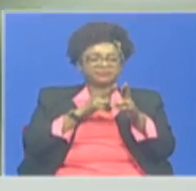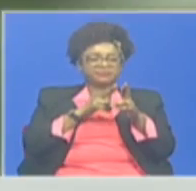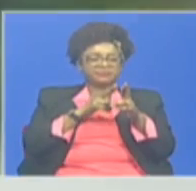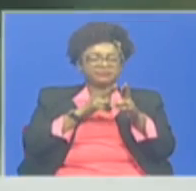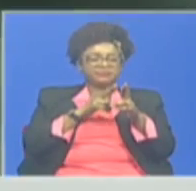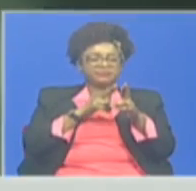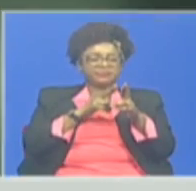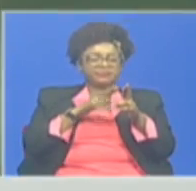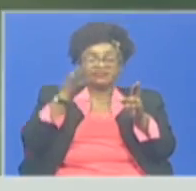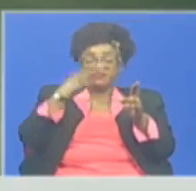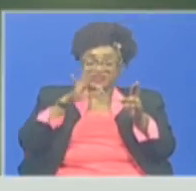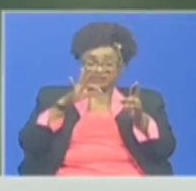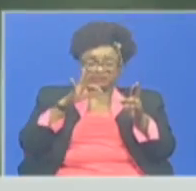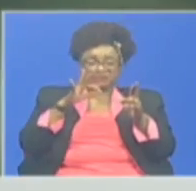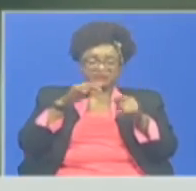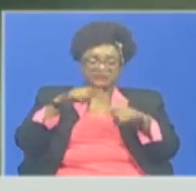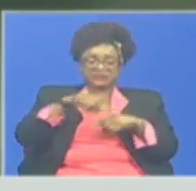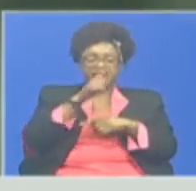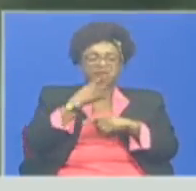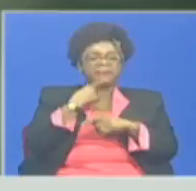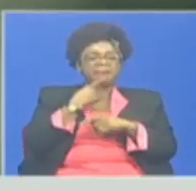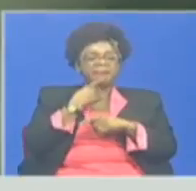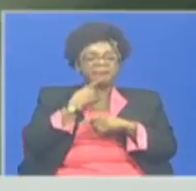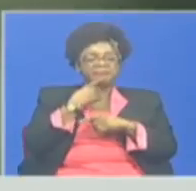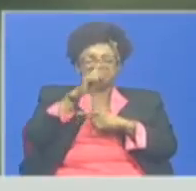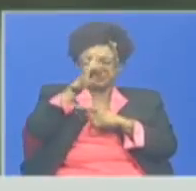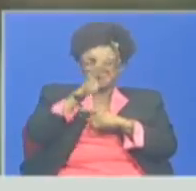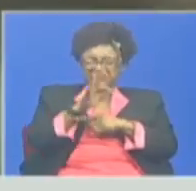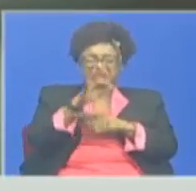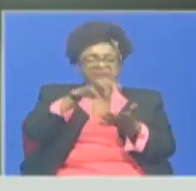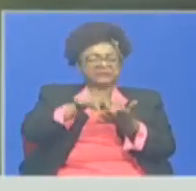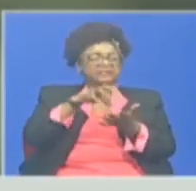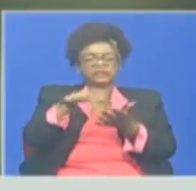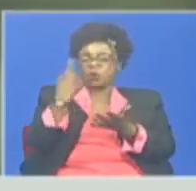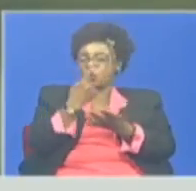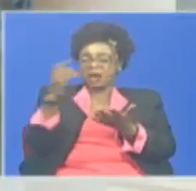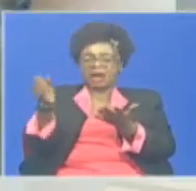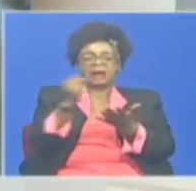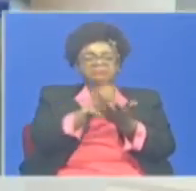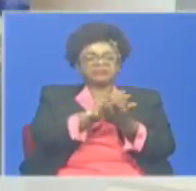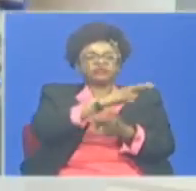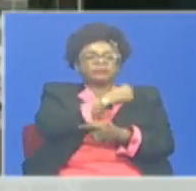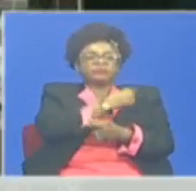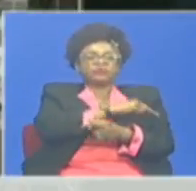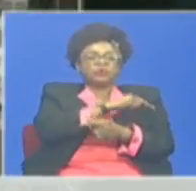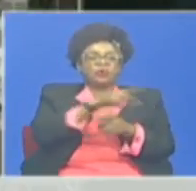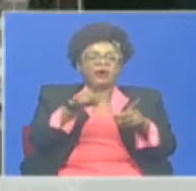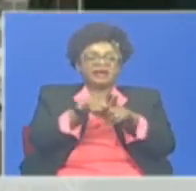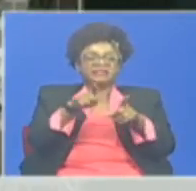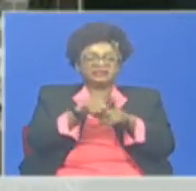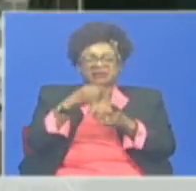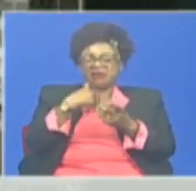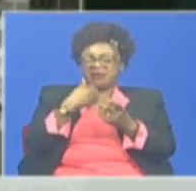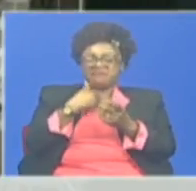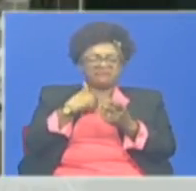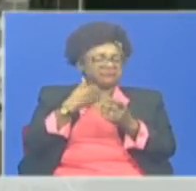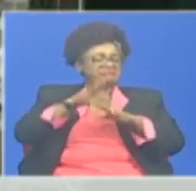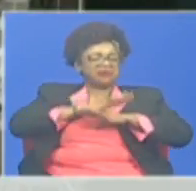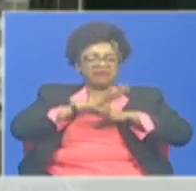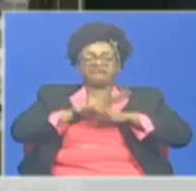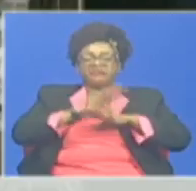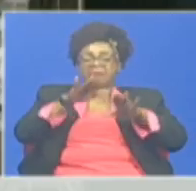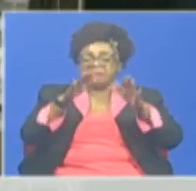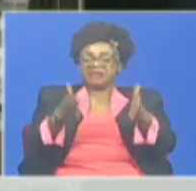In France, Kinouthia says only severe cases are being admitted into hospitals as they lack bed capacity to host the